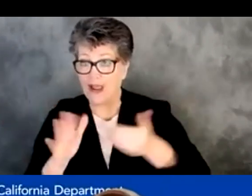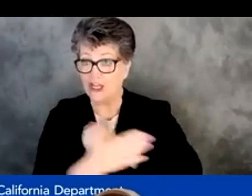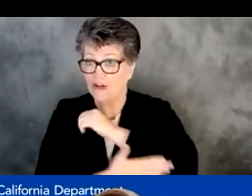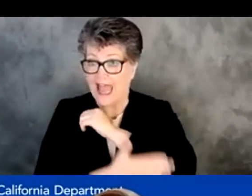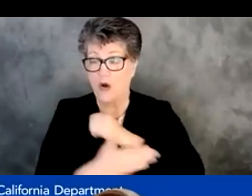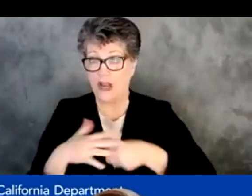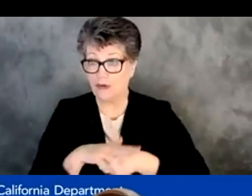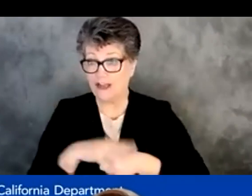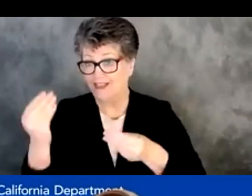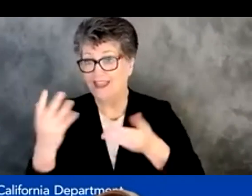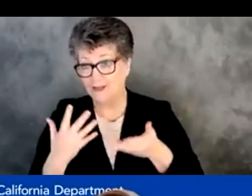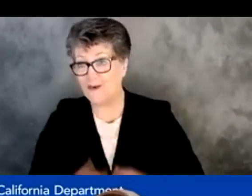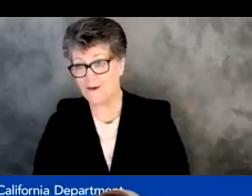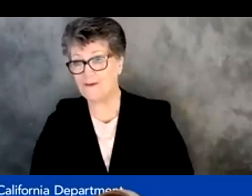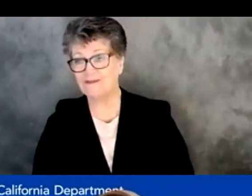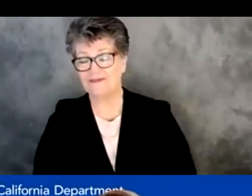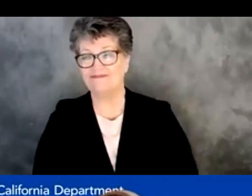region, just let us know, and you can always reach us at